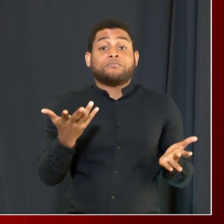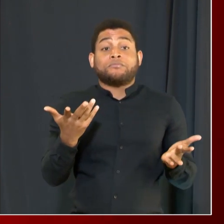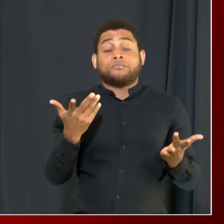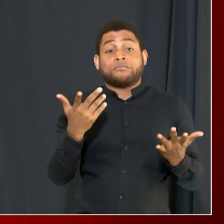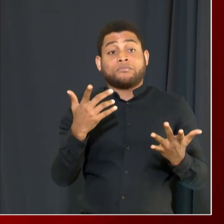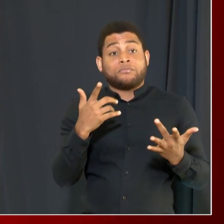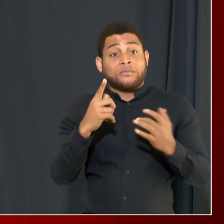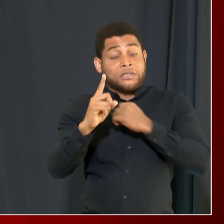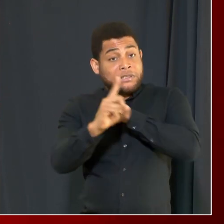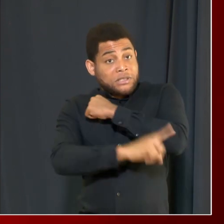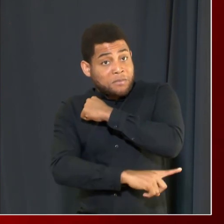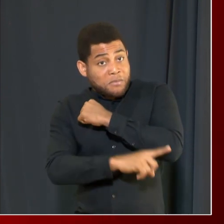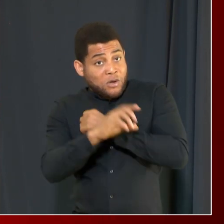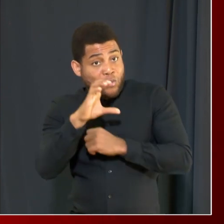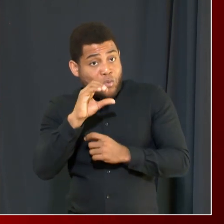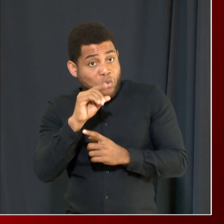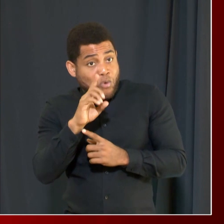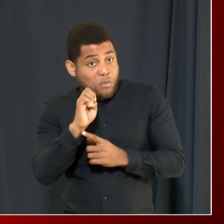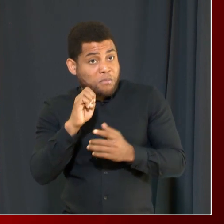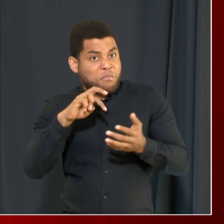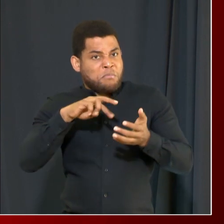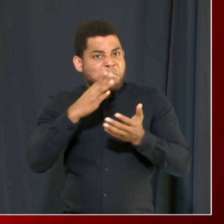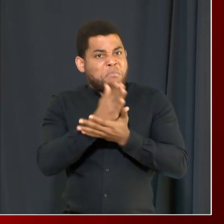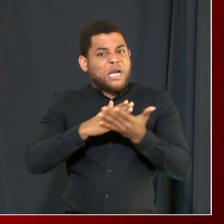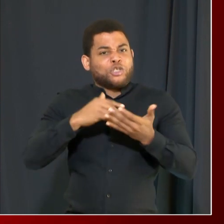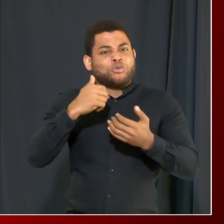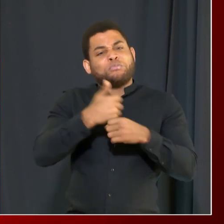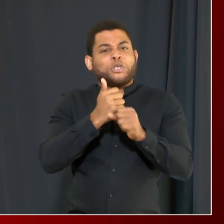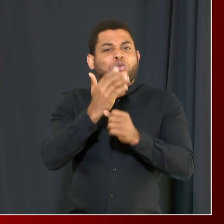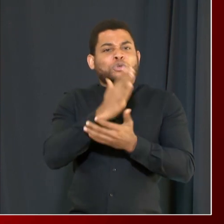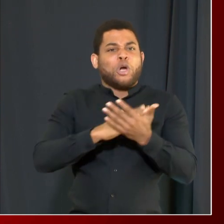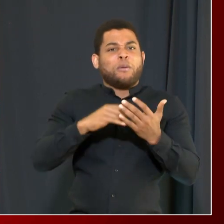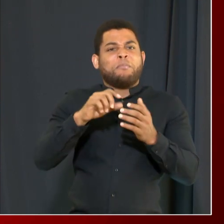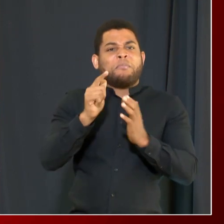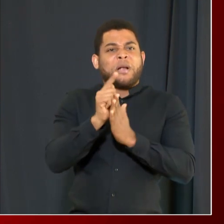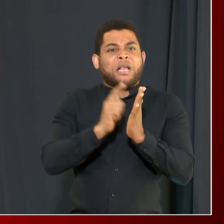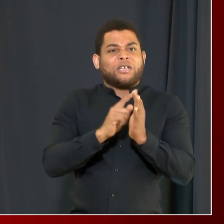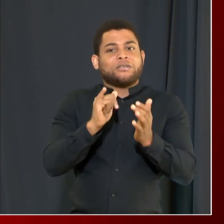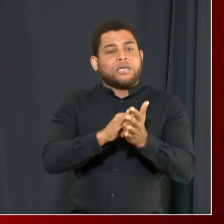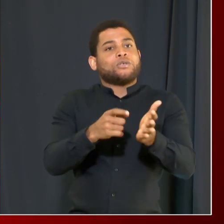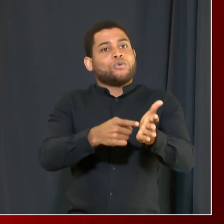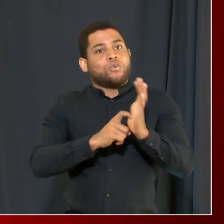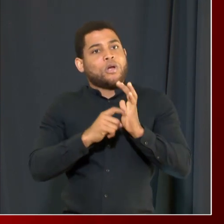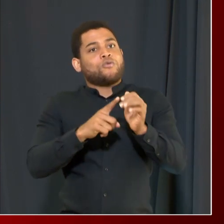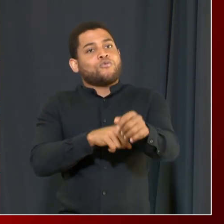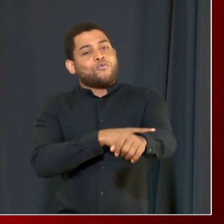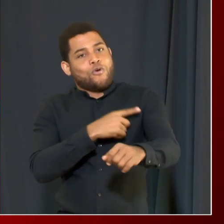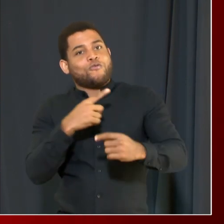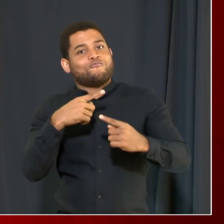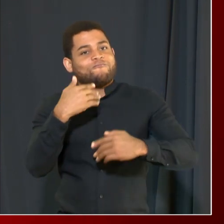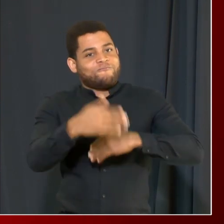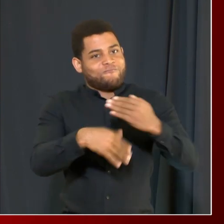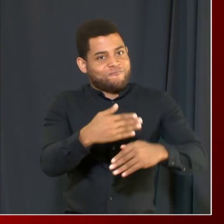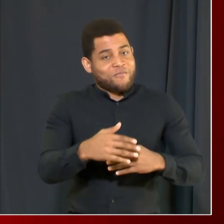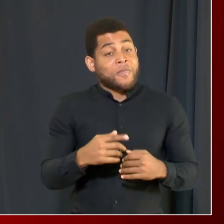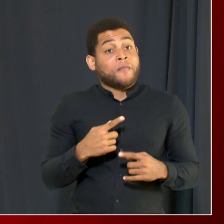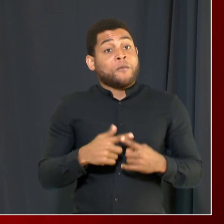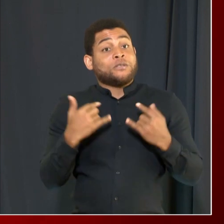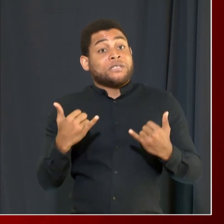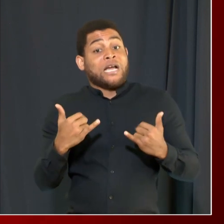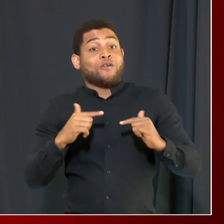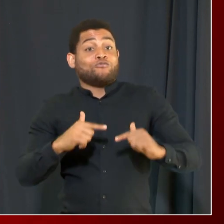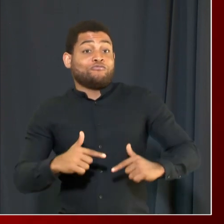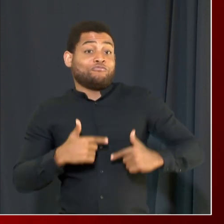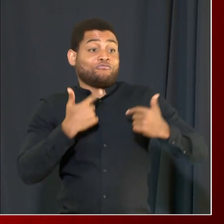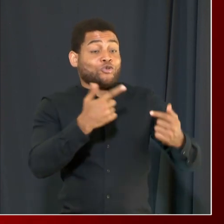make adjustments to legislation that will take a little bit longer. And the final area, I'll have the Deputy Mayor speak briefly, is what we're doing in response to the Mayor's